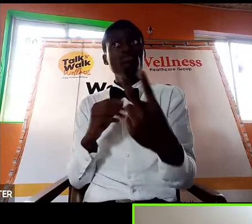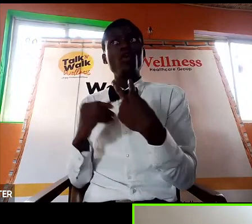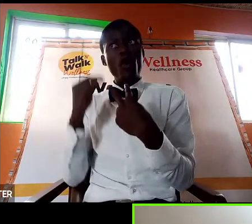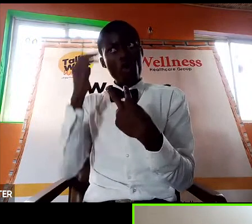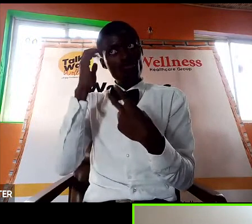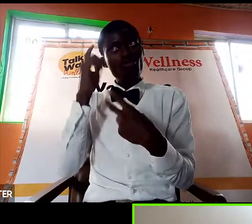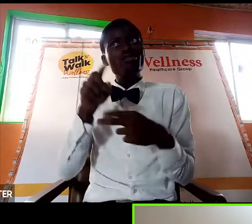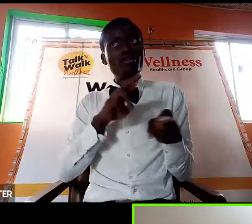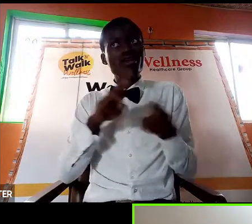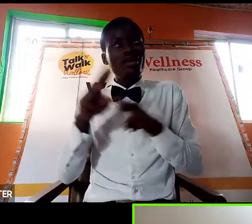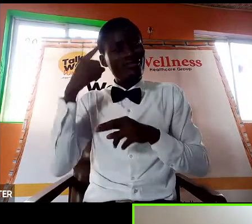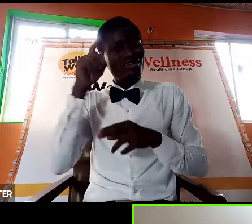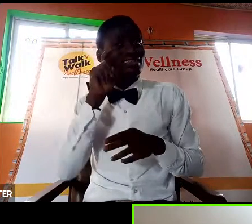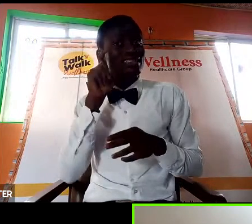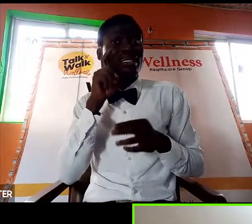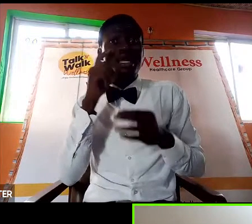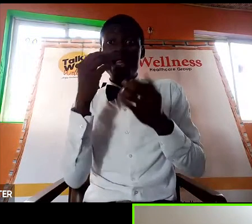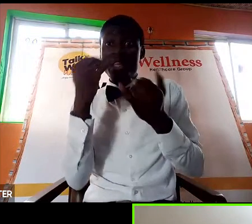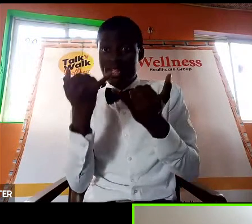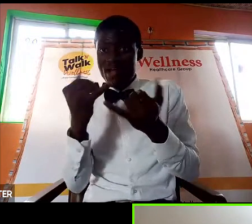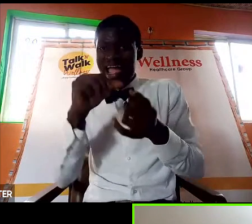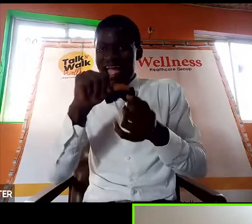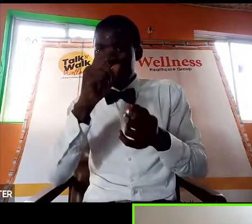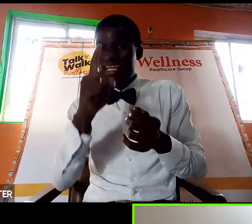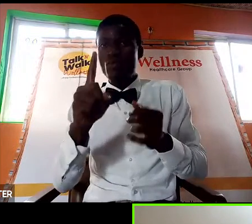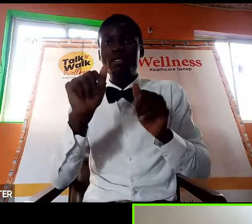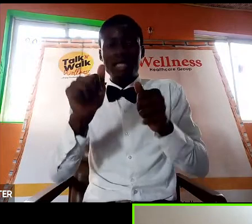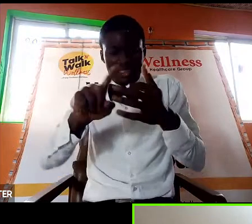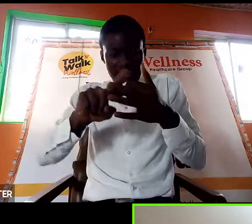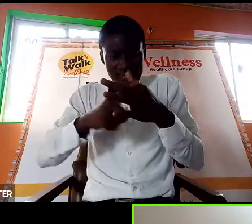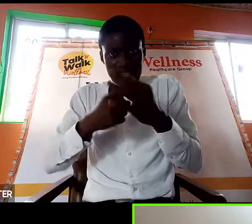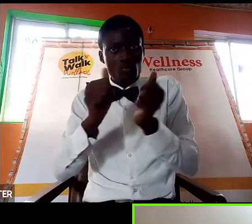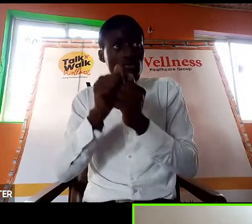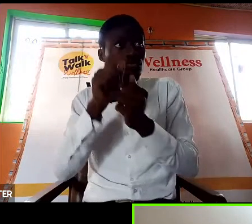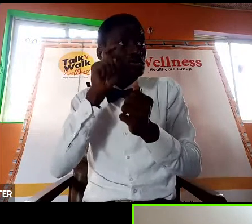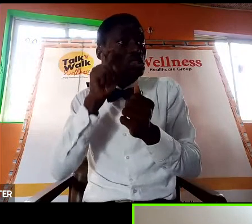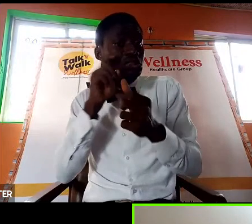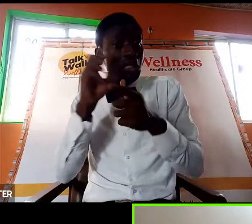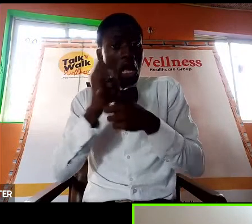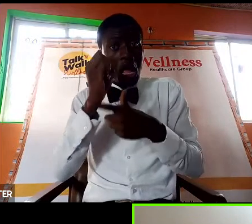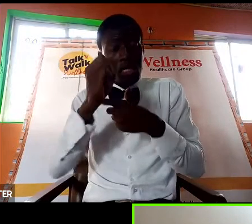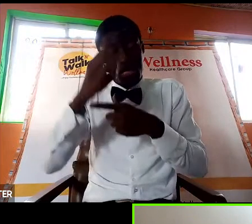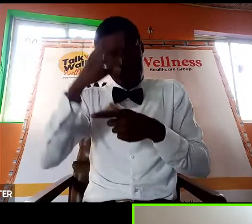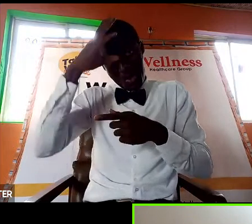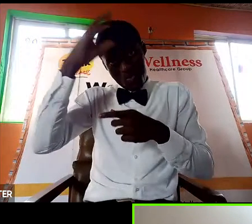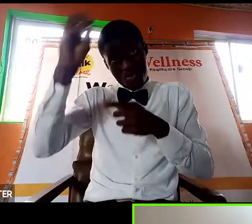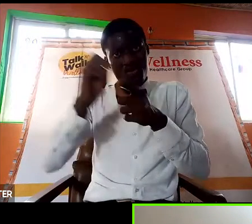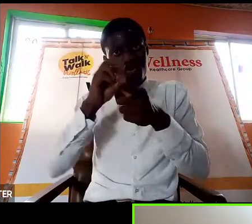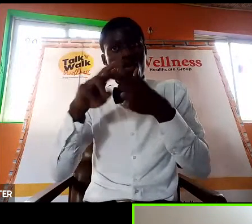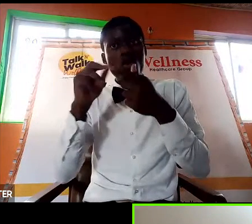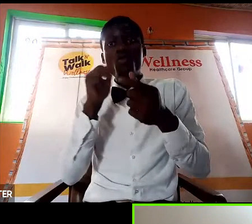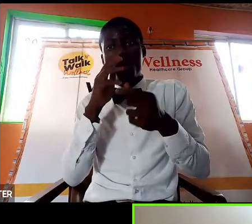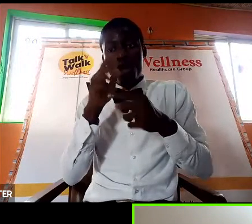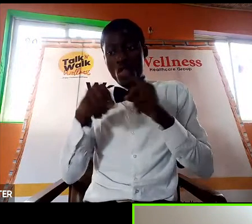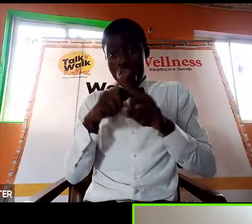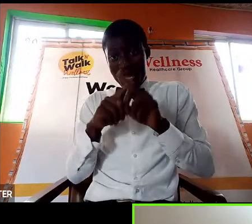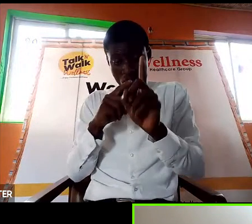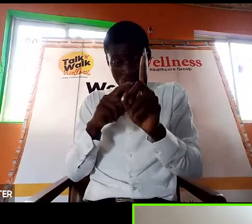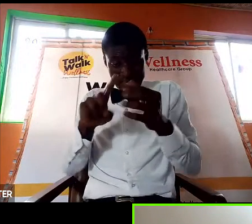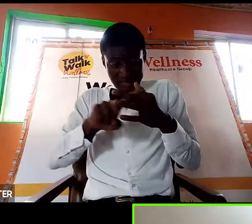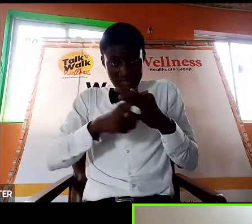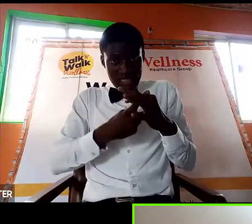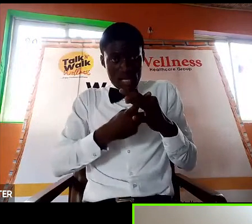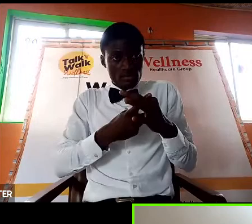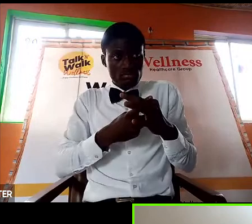I mean, when one party is always the one asking, I think it's going to make the other one, to make the person feel like the person is